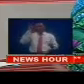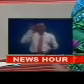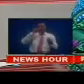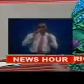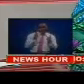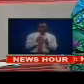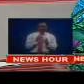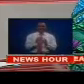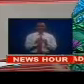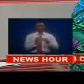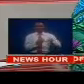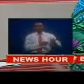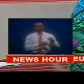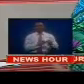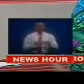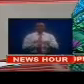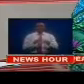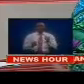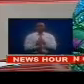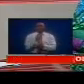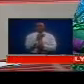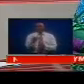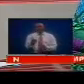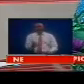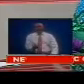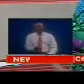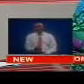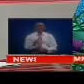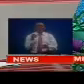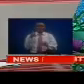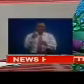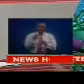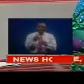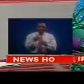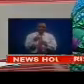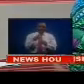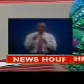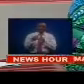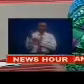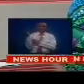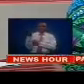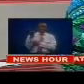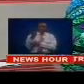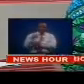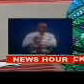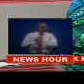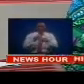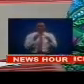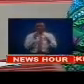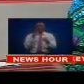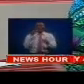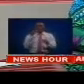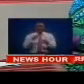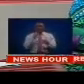governing party has ticked away most of the items in its last manifesto, a fact he